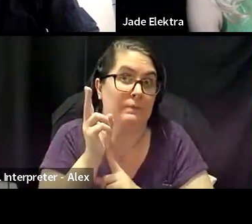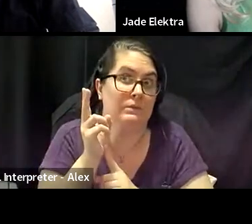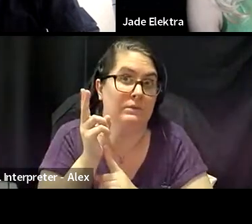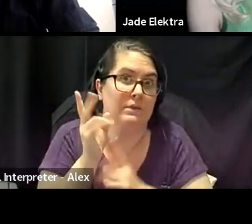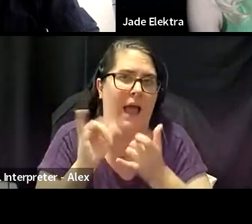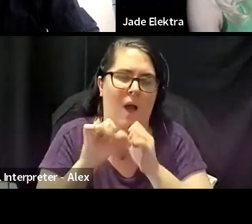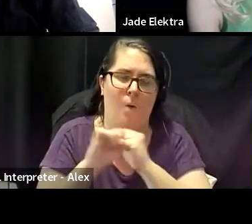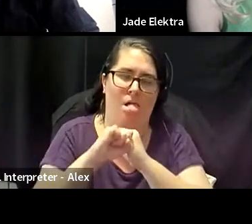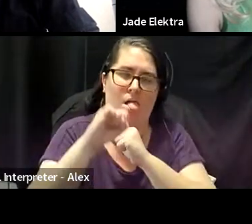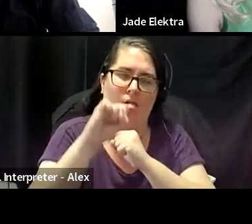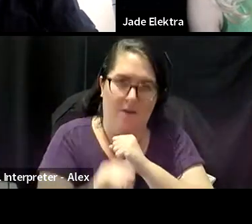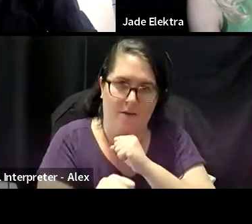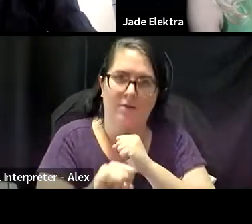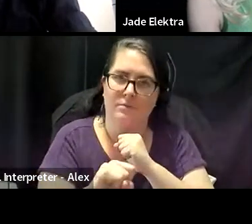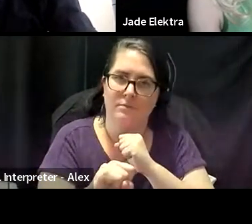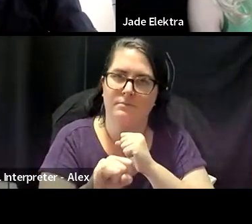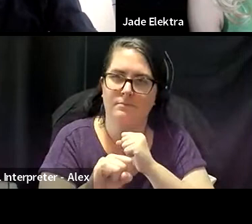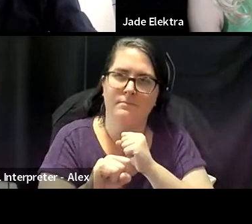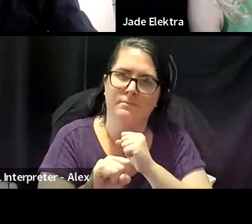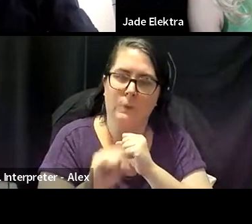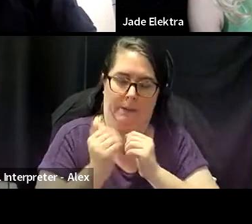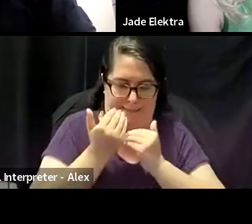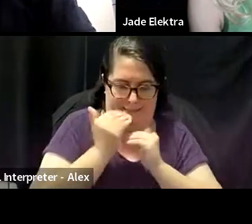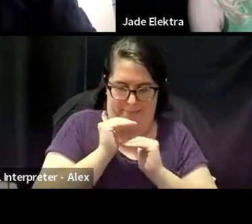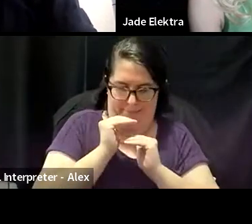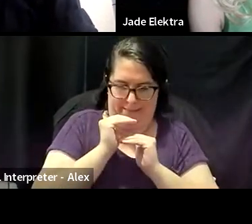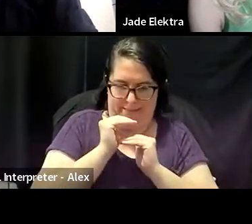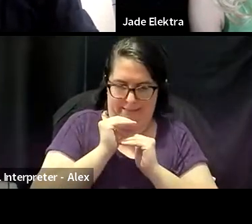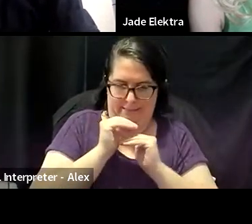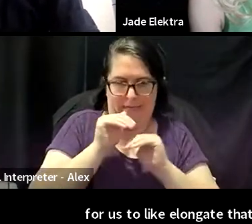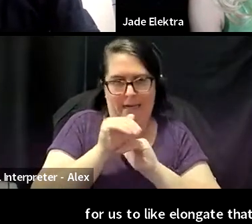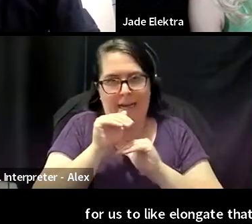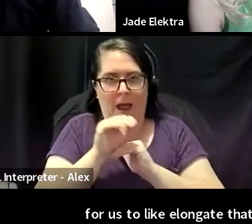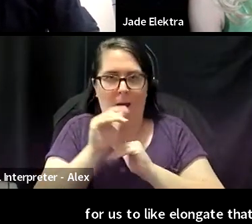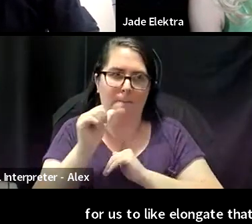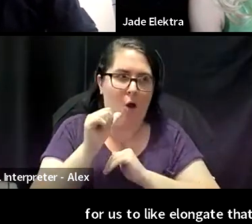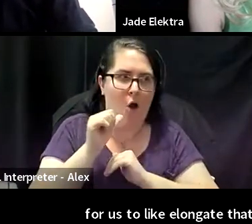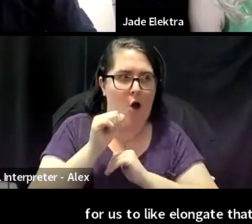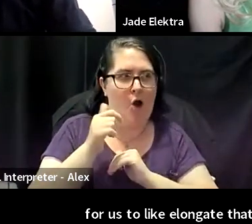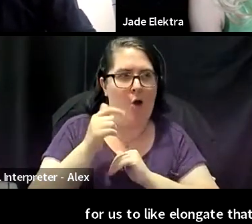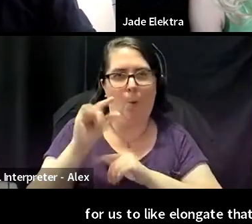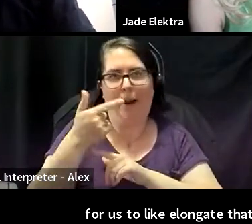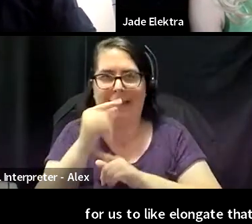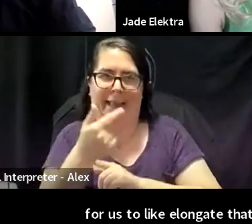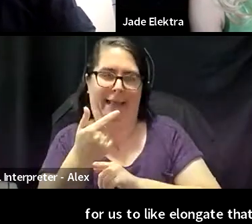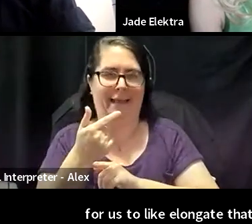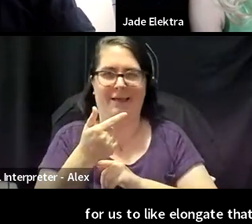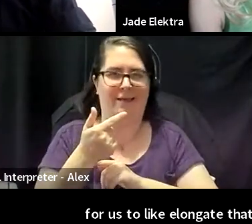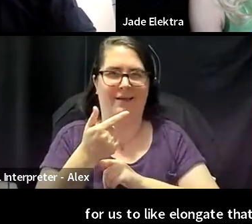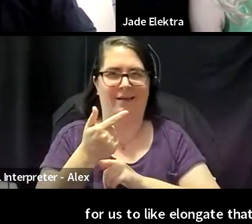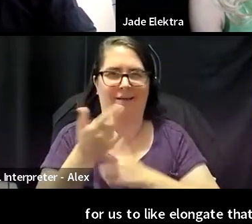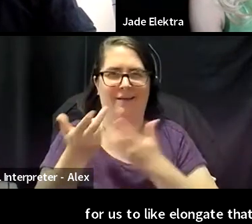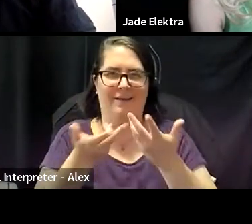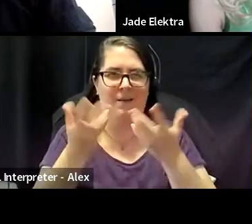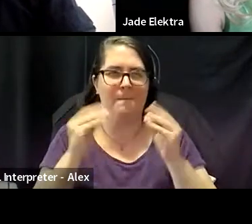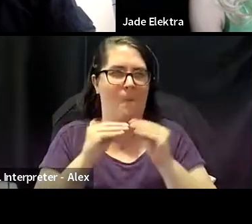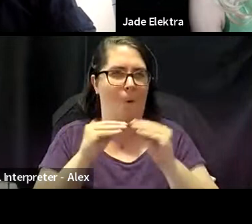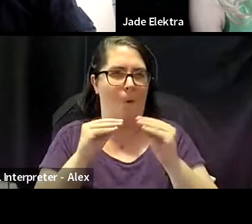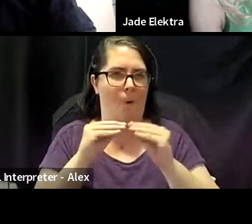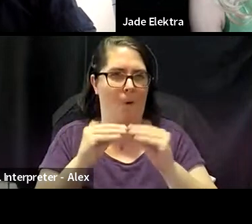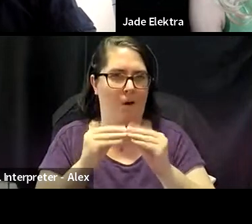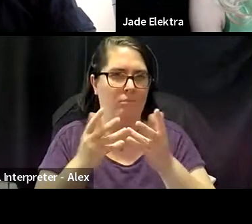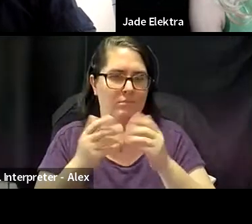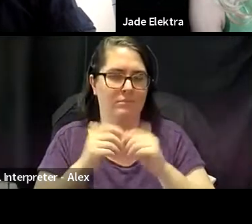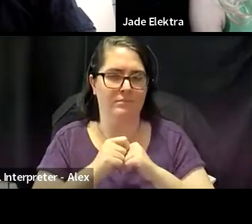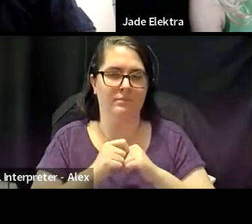that period so that it wasn't just contained to, you know, the nightclub or the gig or like just, you know, the fashion elements of it, but